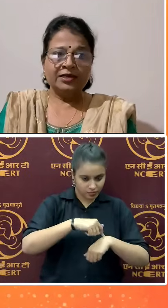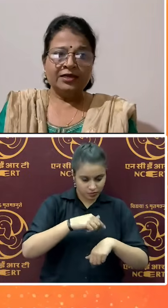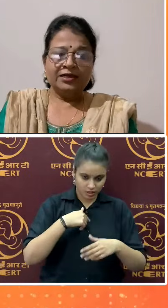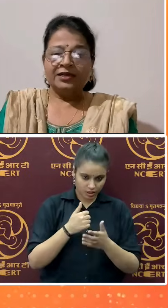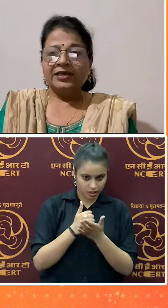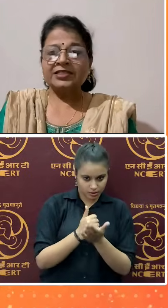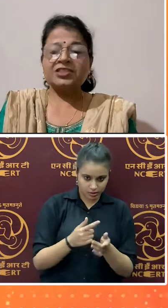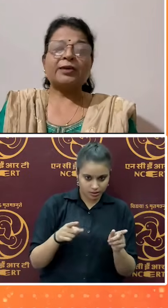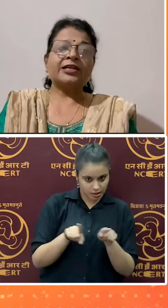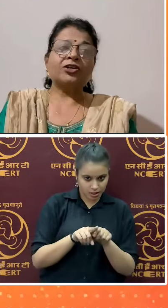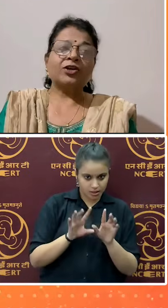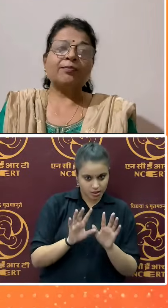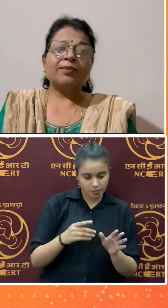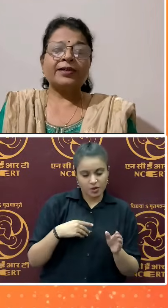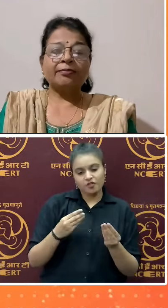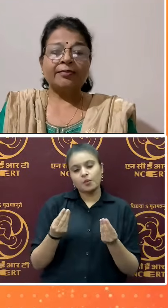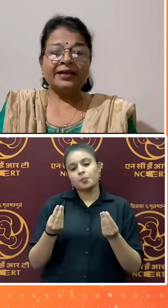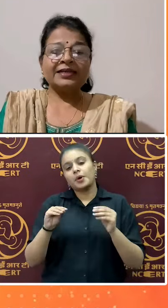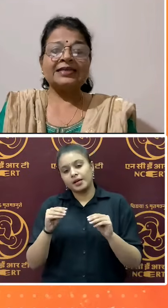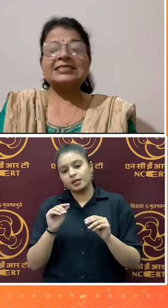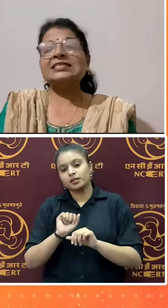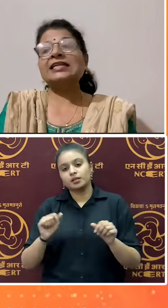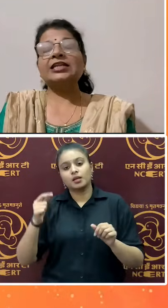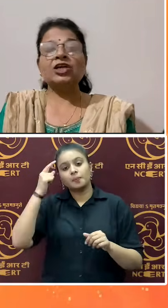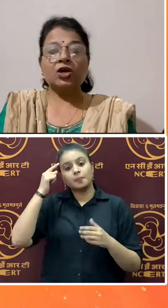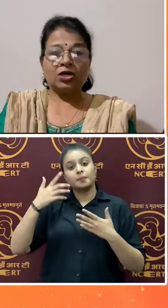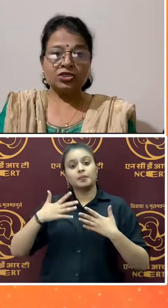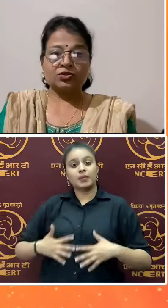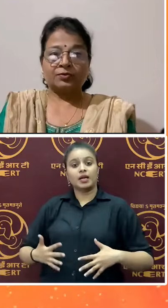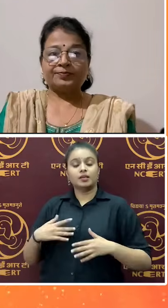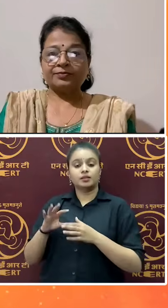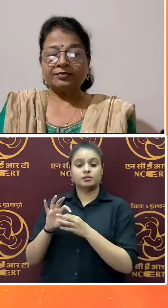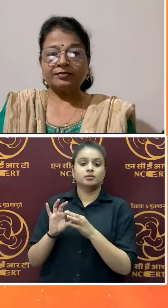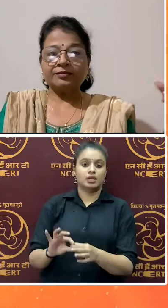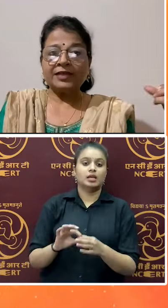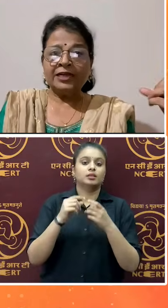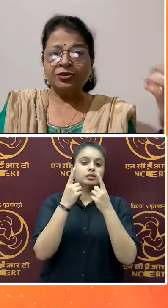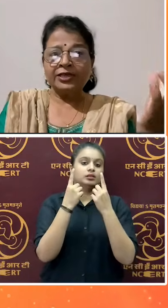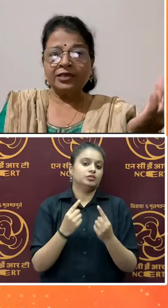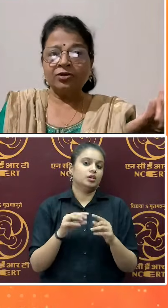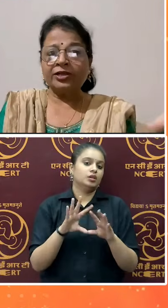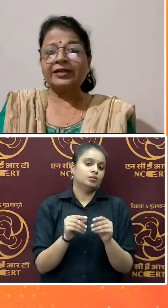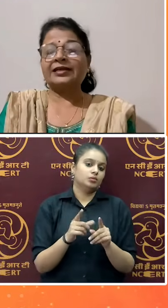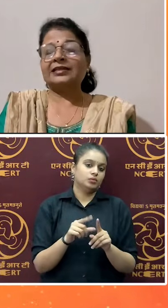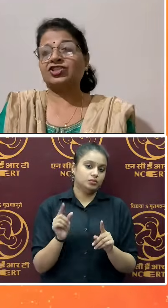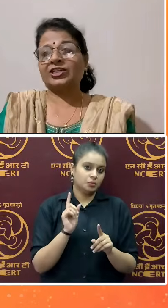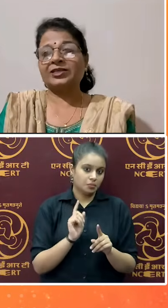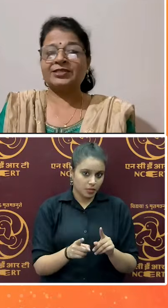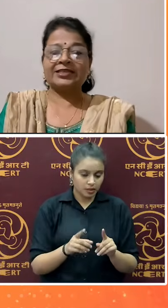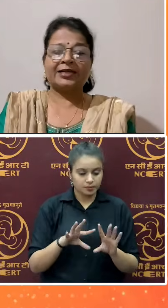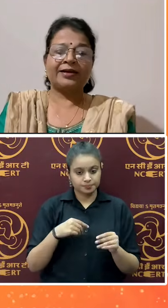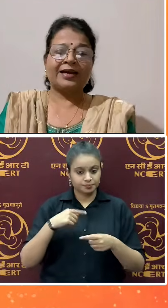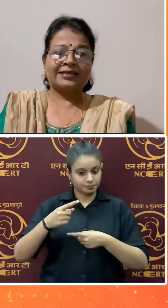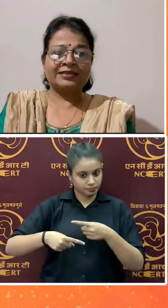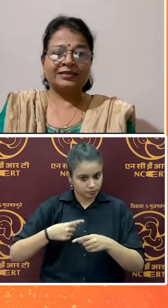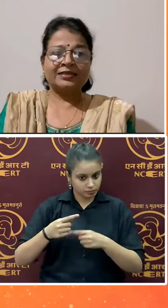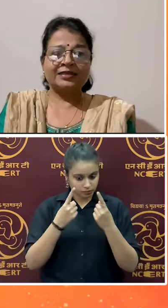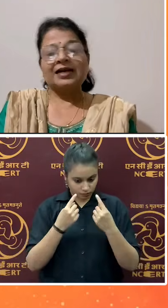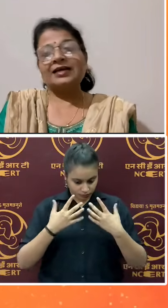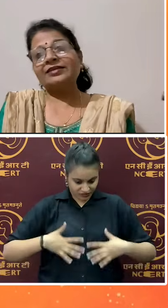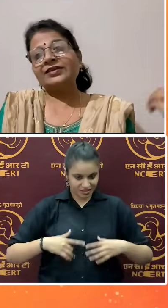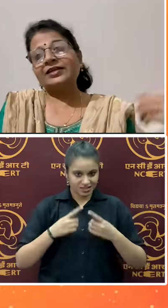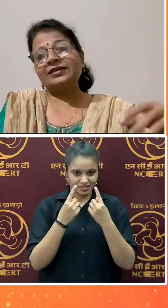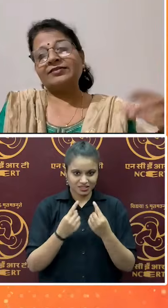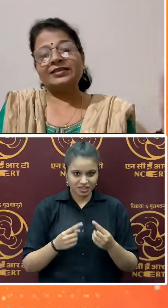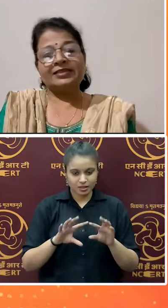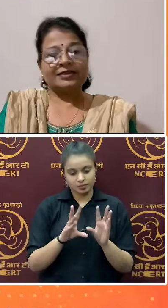schools, it's better to implement mental health screening also. And during routine health checkups, it can be added.